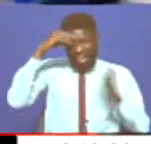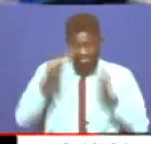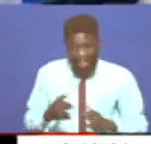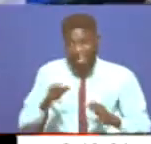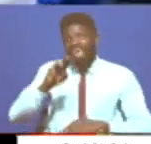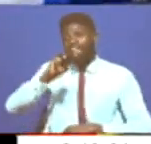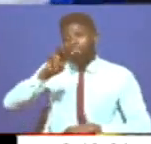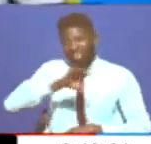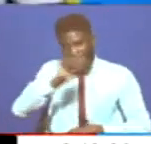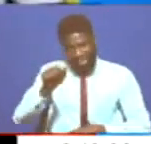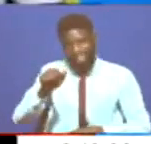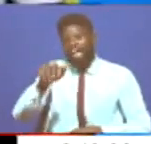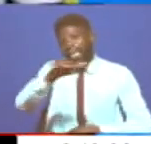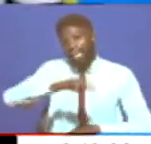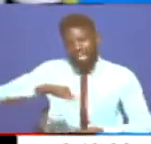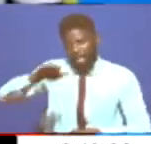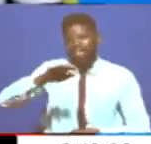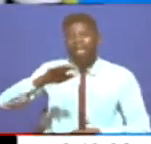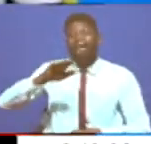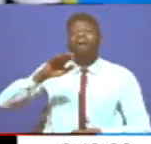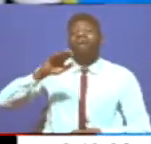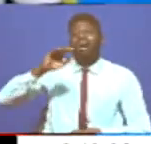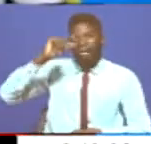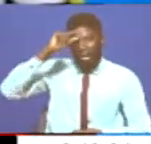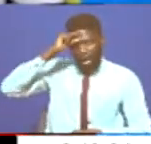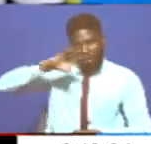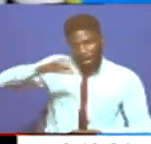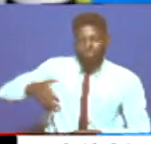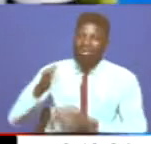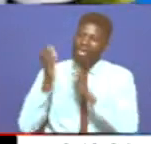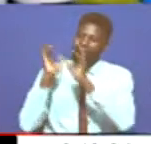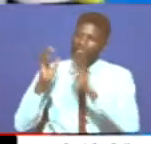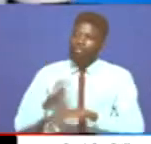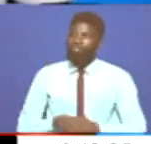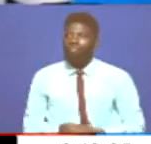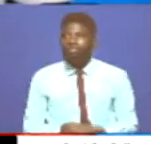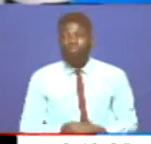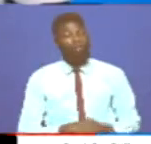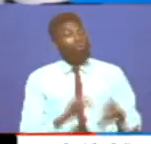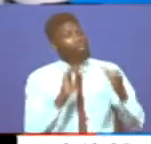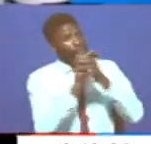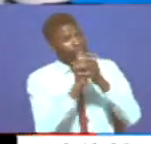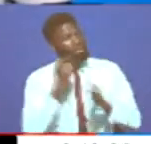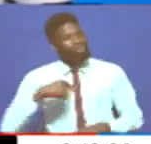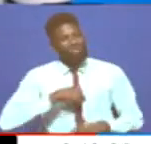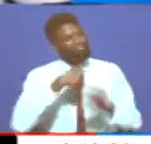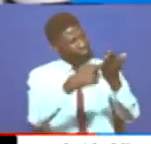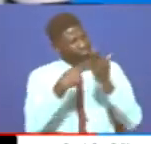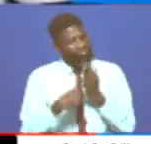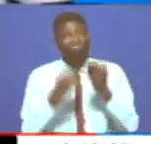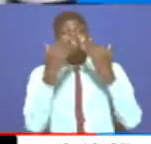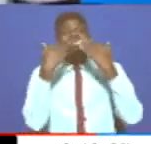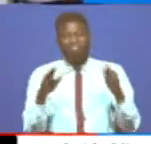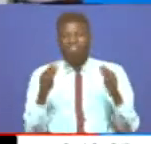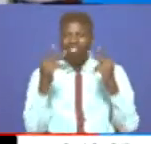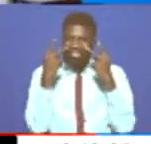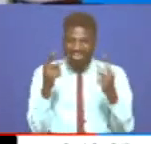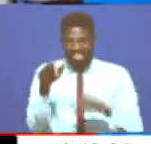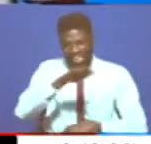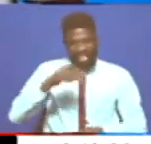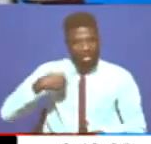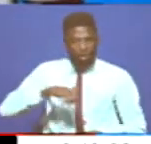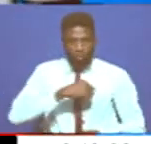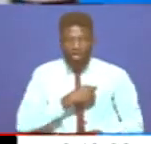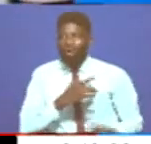in Kilifi County. Tuko na mkataba wa chama cha Jubilee. Tumeangalia ile maswala yanatuhusu sote, na